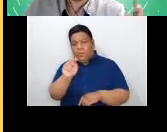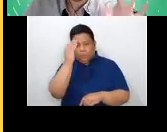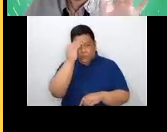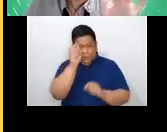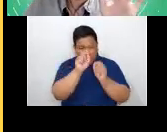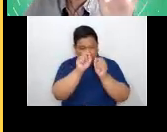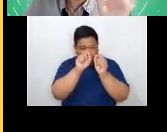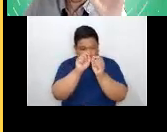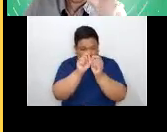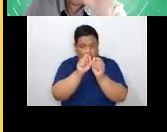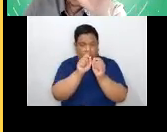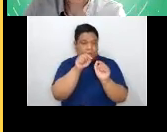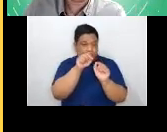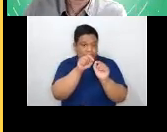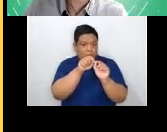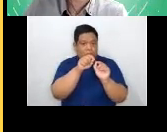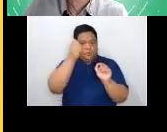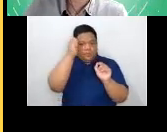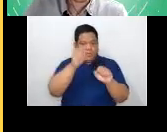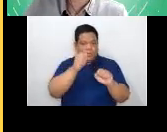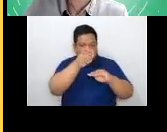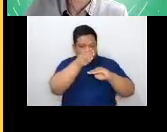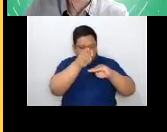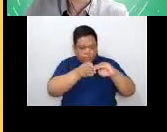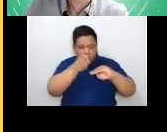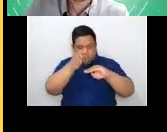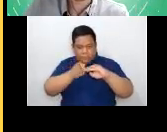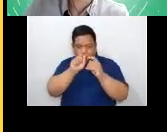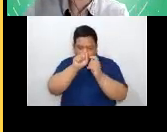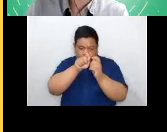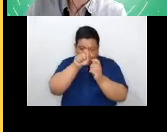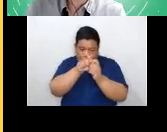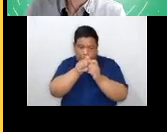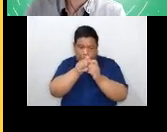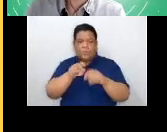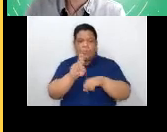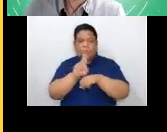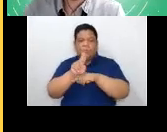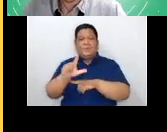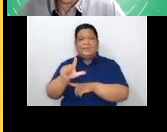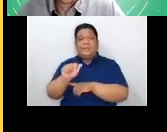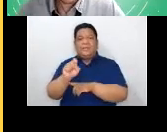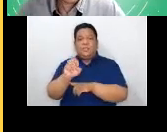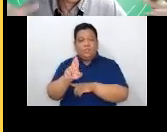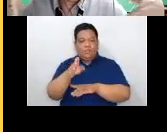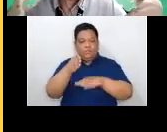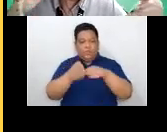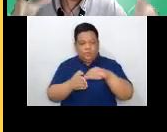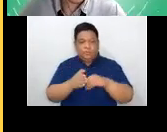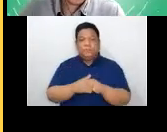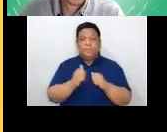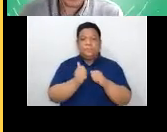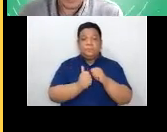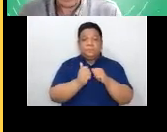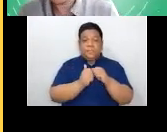thin. You can actually cut these to that accuracy using a laser cutter. And it means that you can